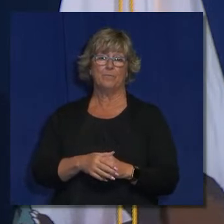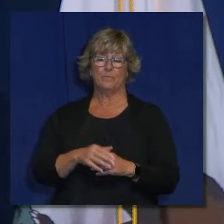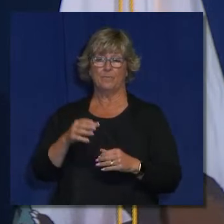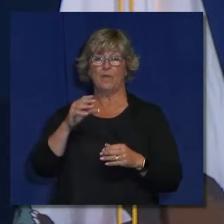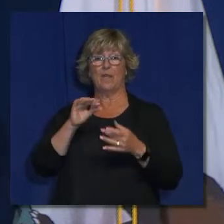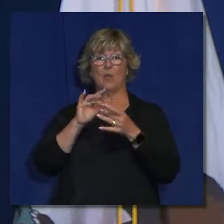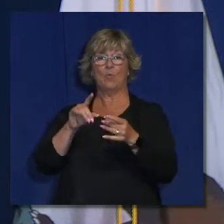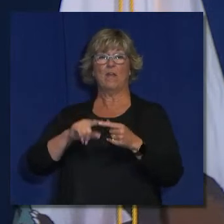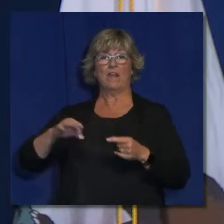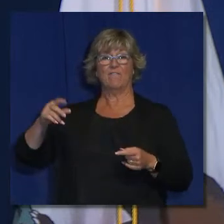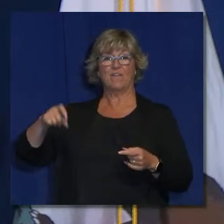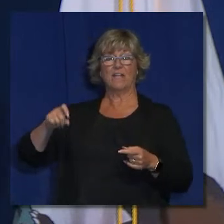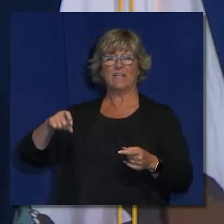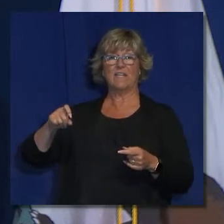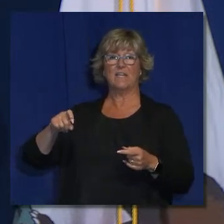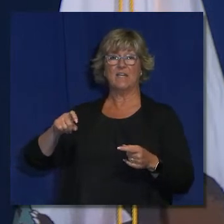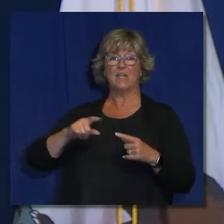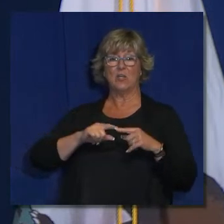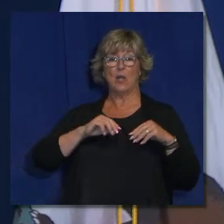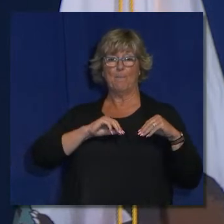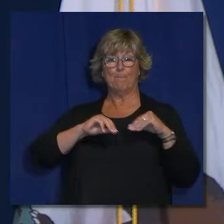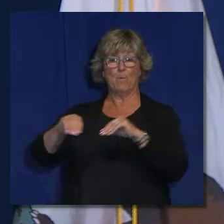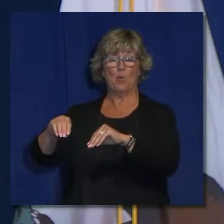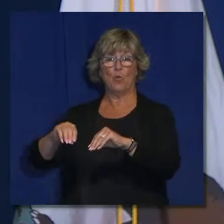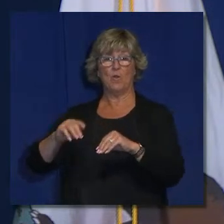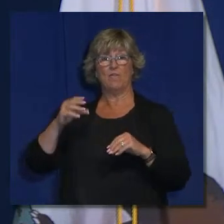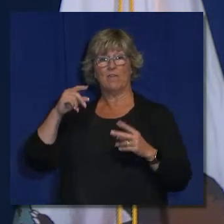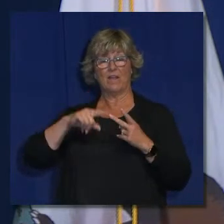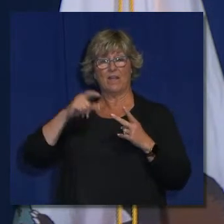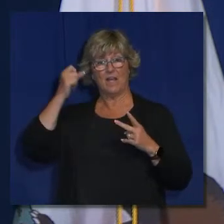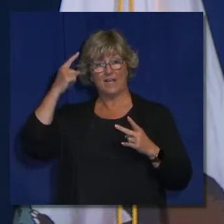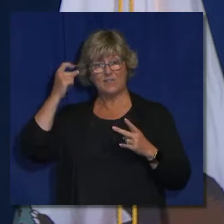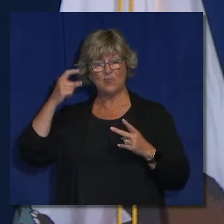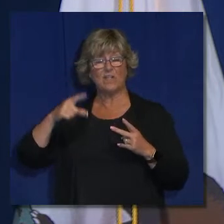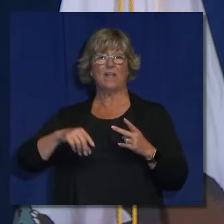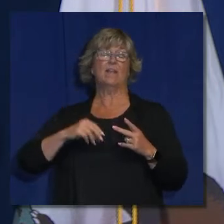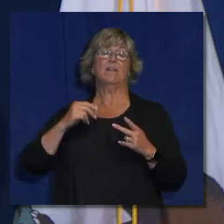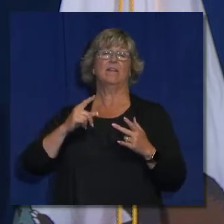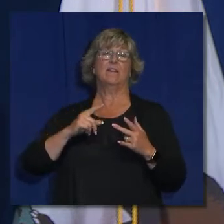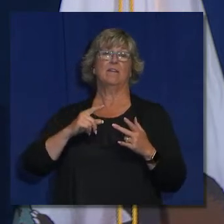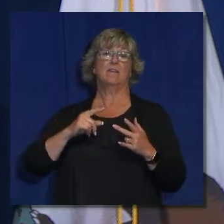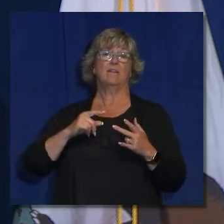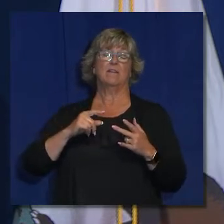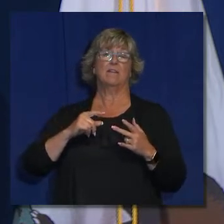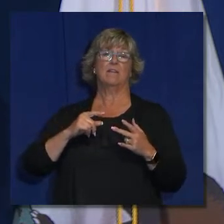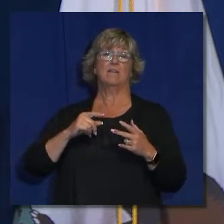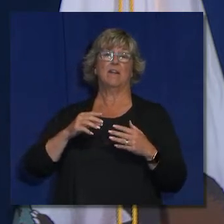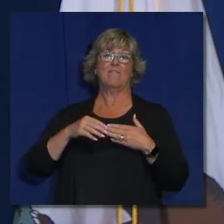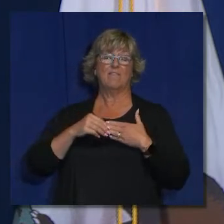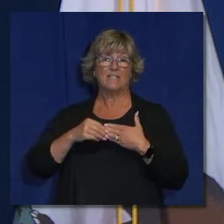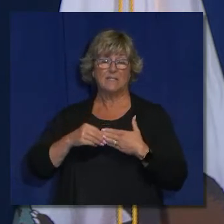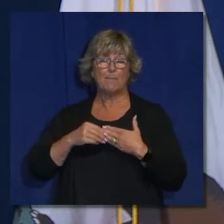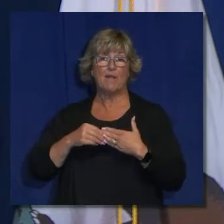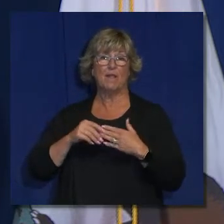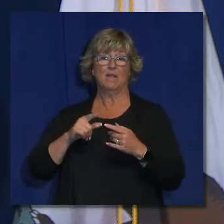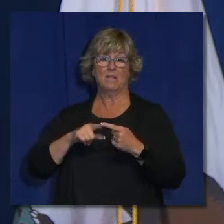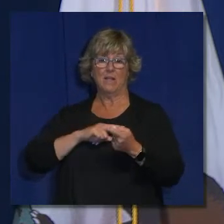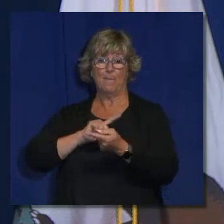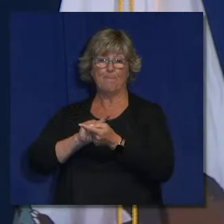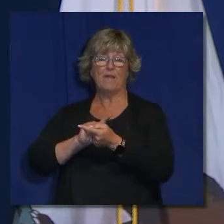in terms of need to move, to understand, provide flexibility to